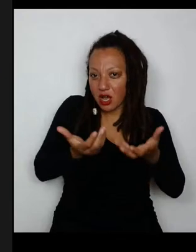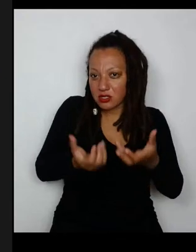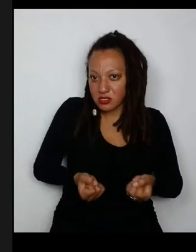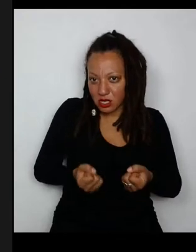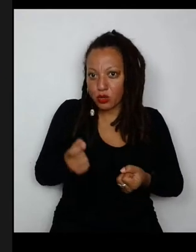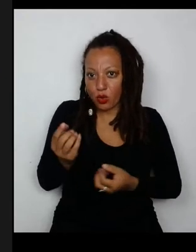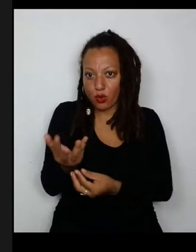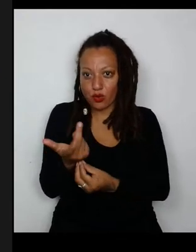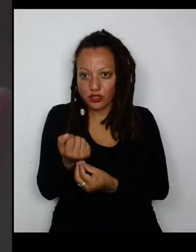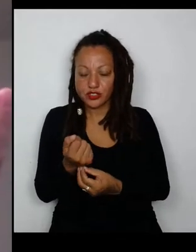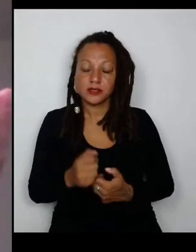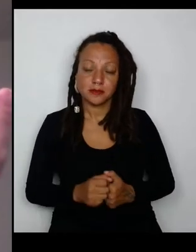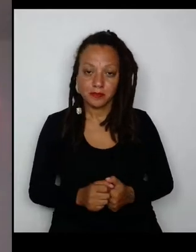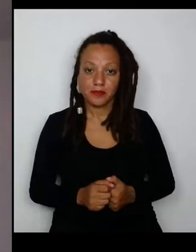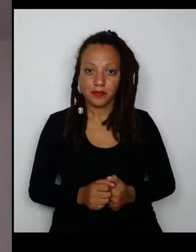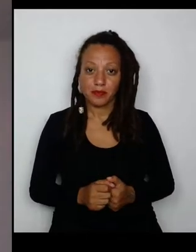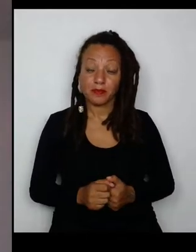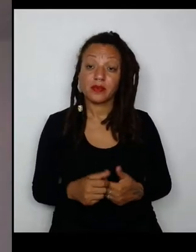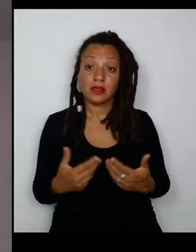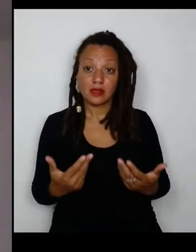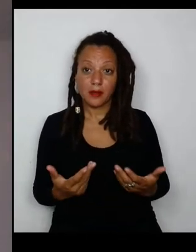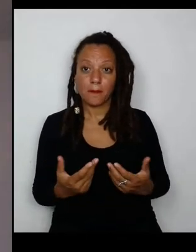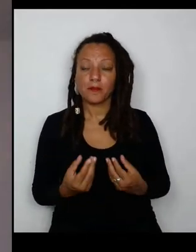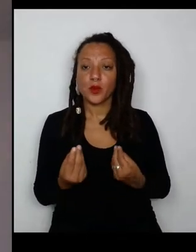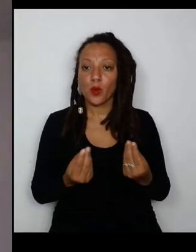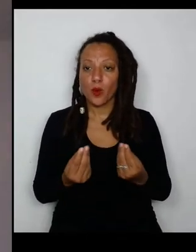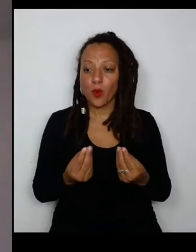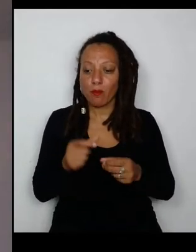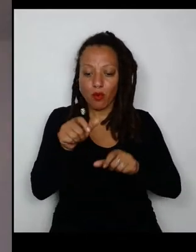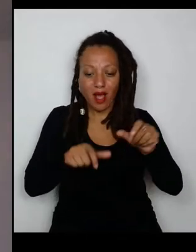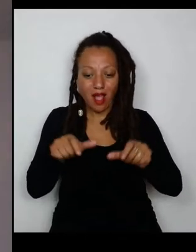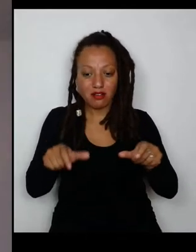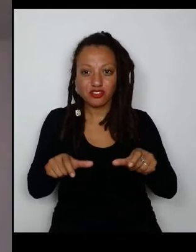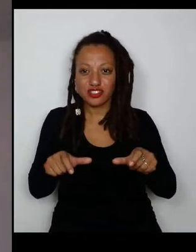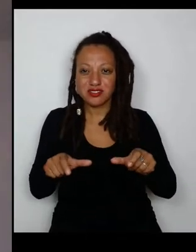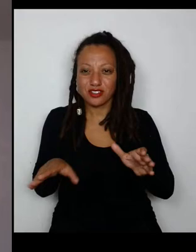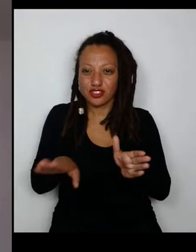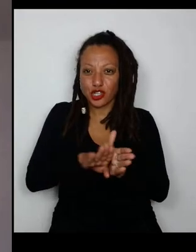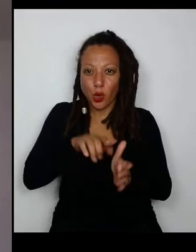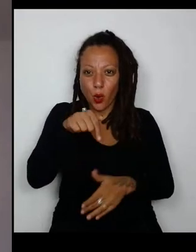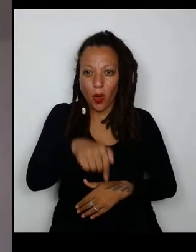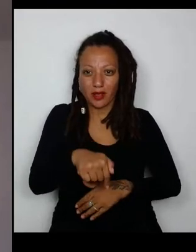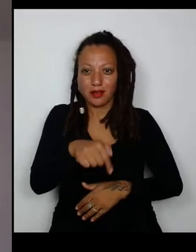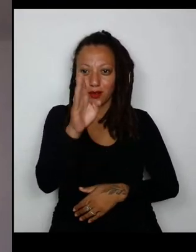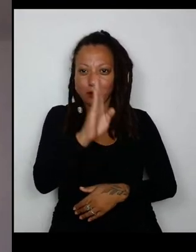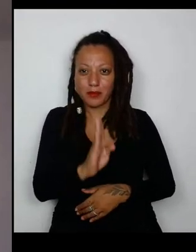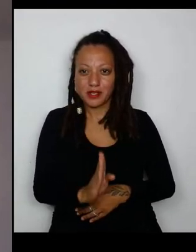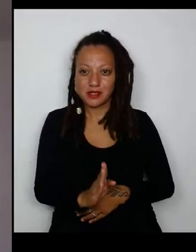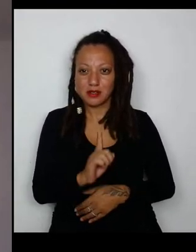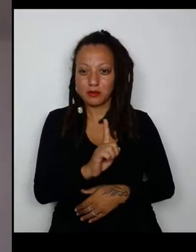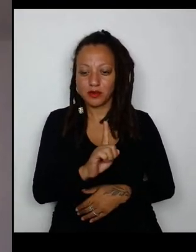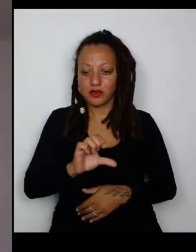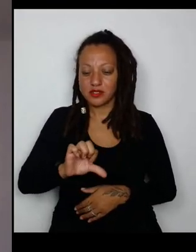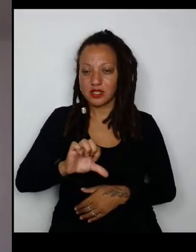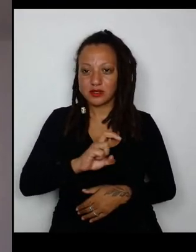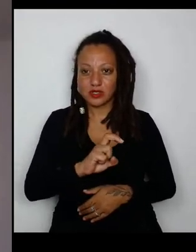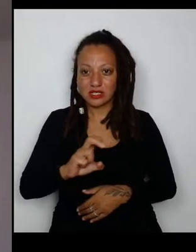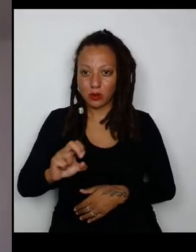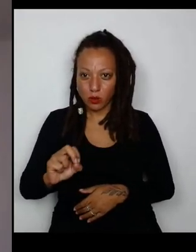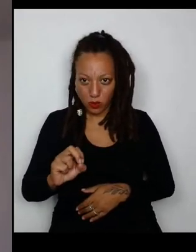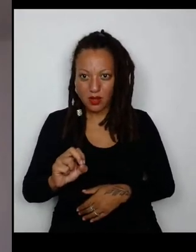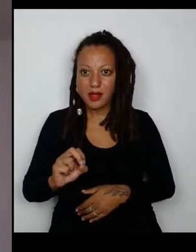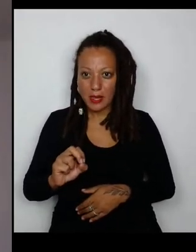critics the critics saw gogan's works and how those artists were seen in